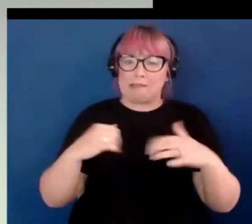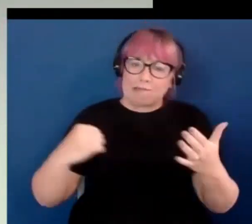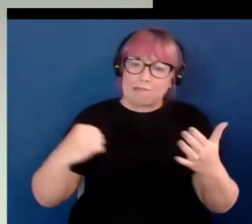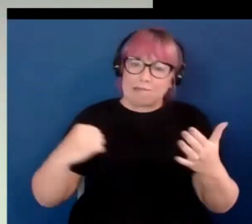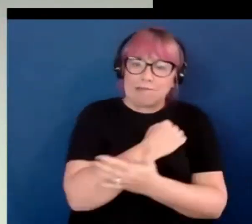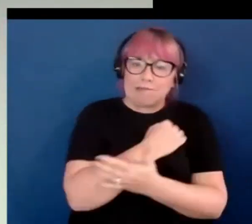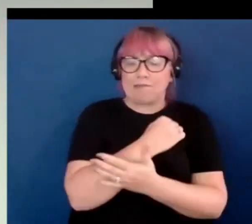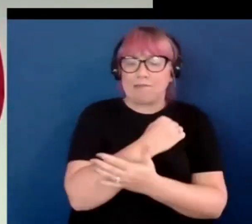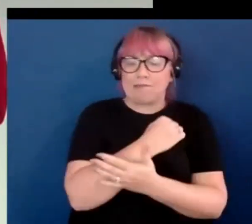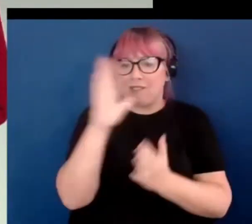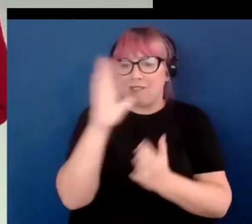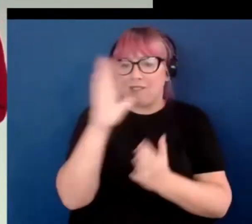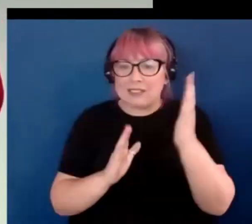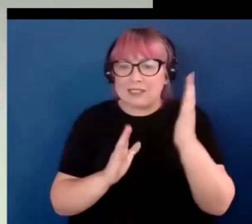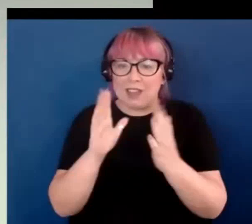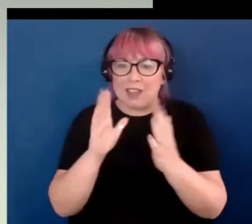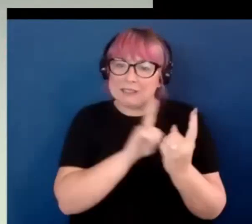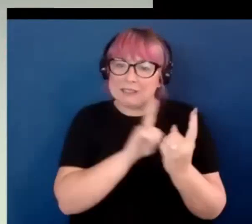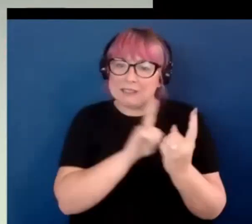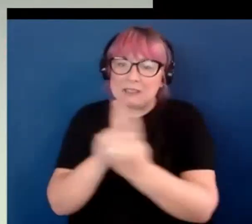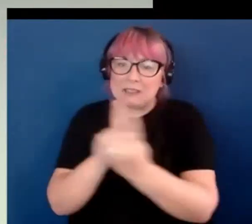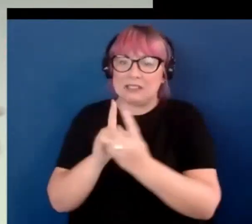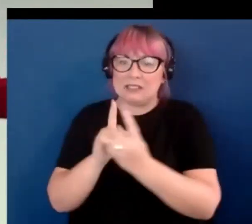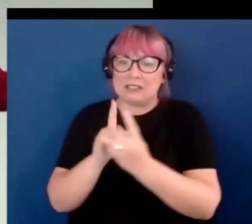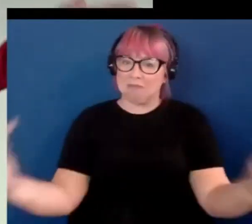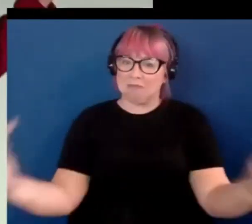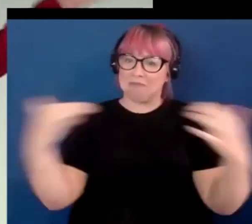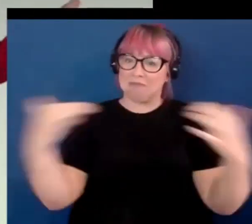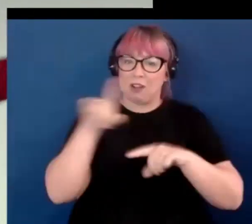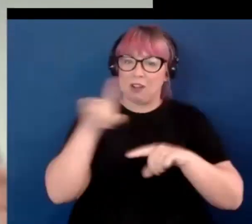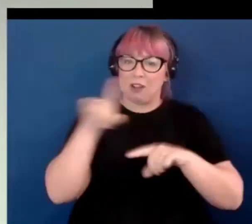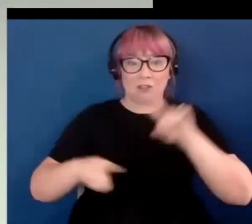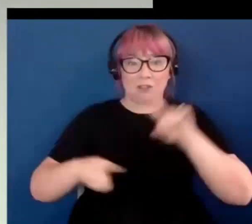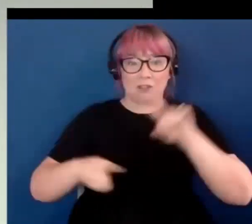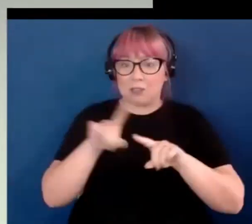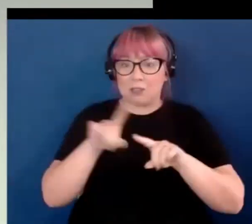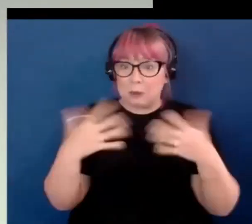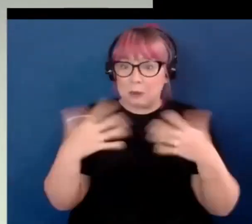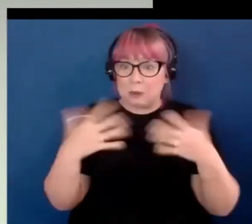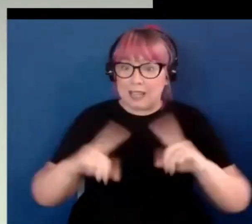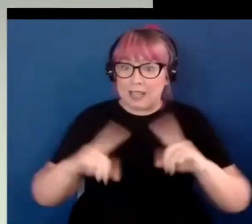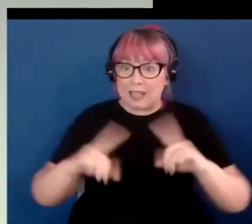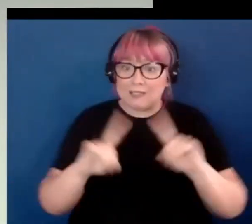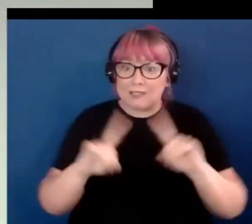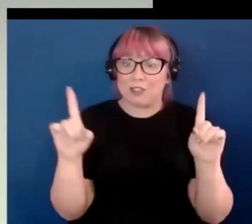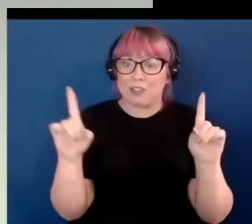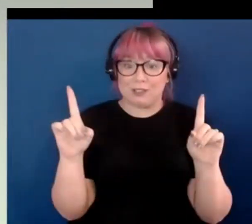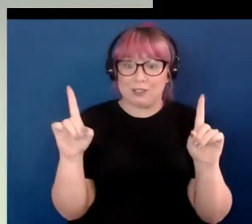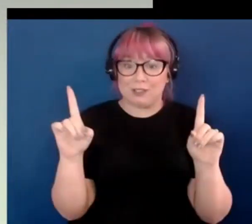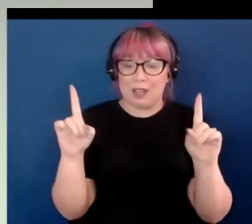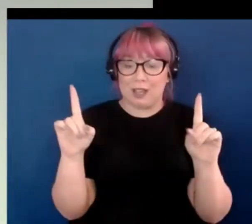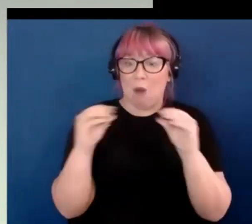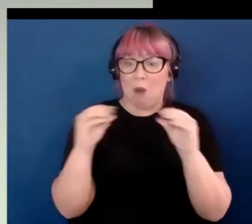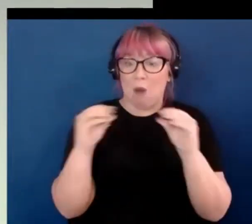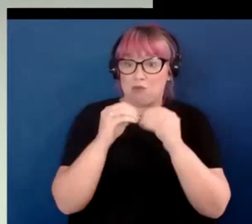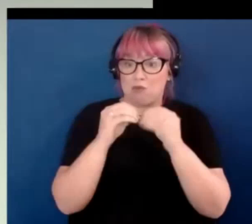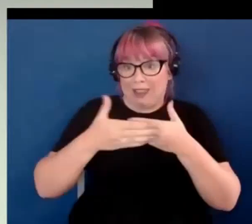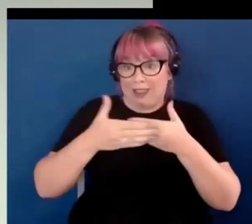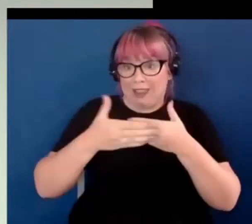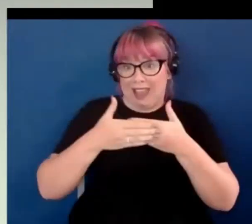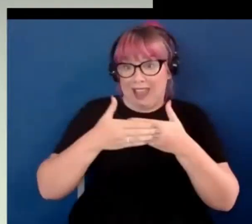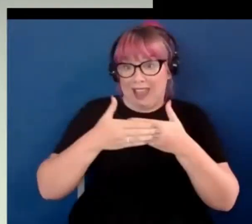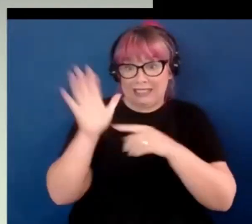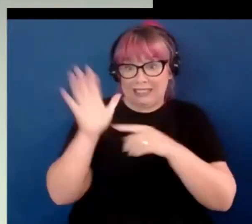Jonathan a chance to do things a little bit differently. So we've come here to the Broadgate Cinema in one of the very oldest parts of London